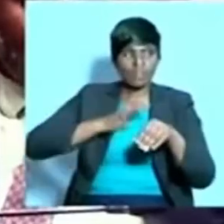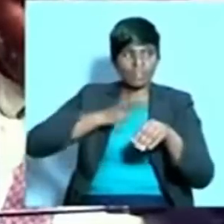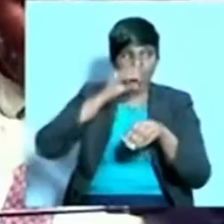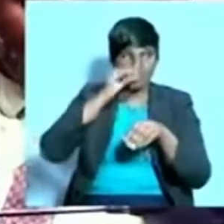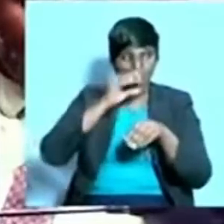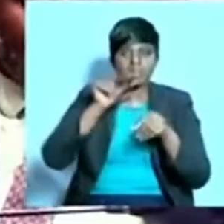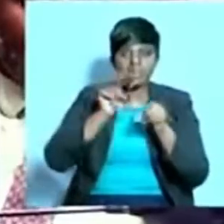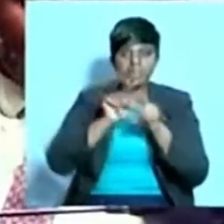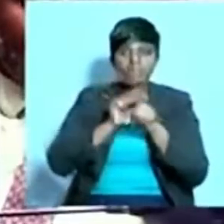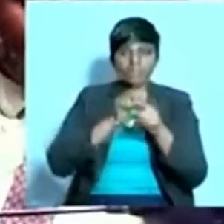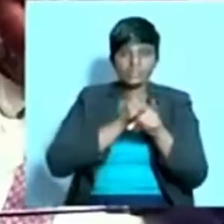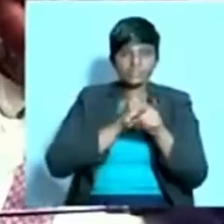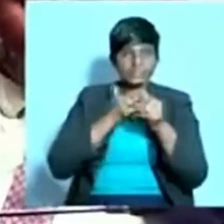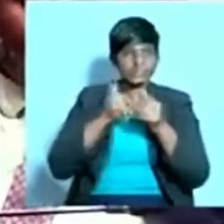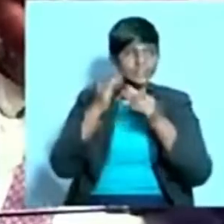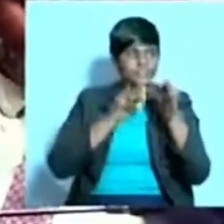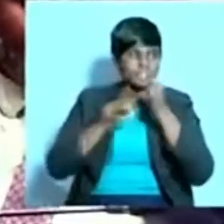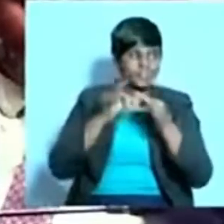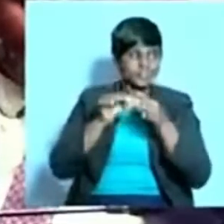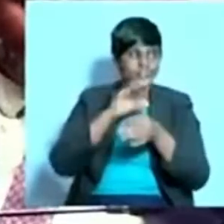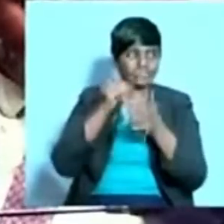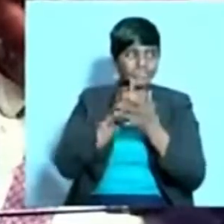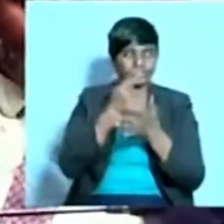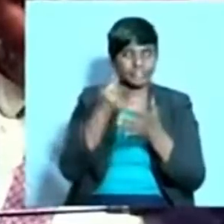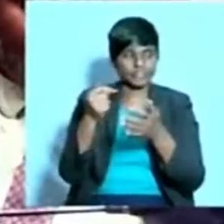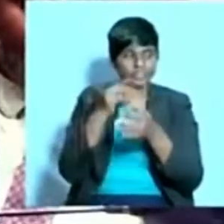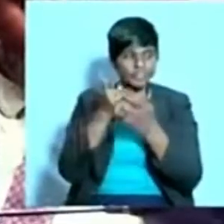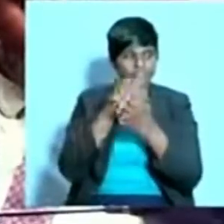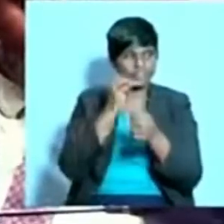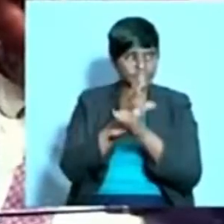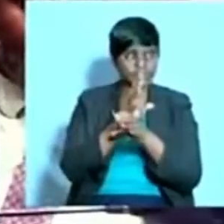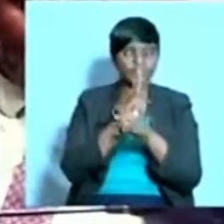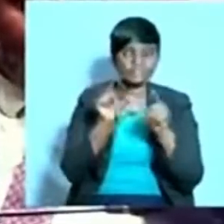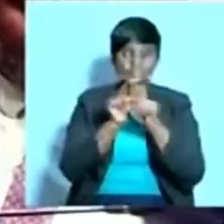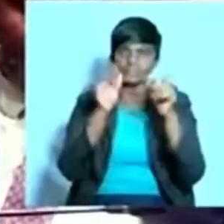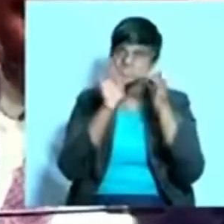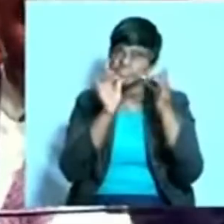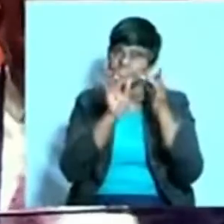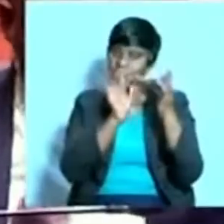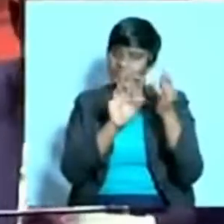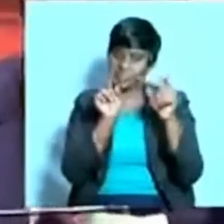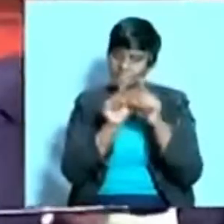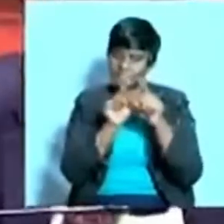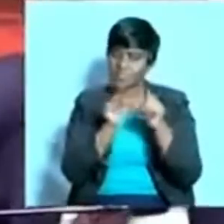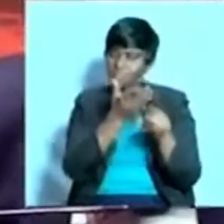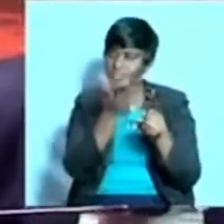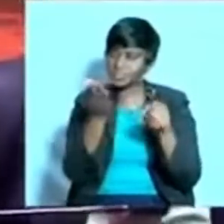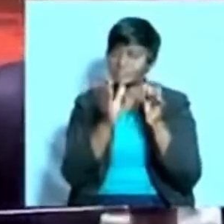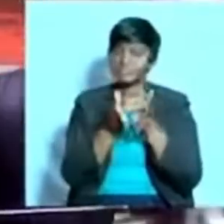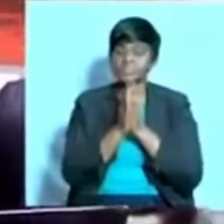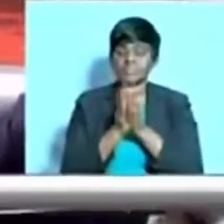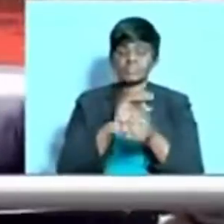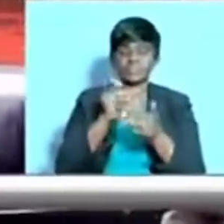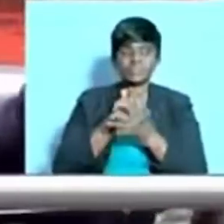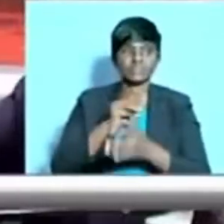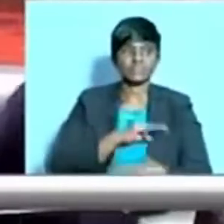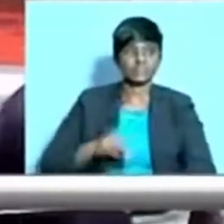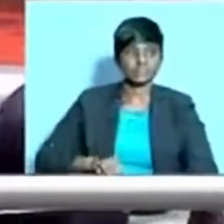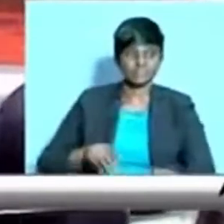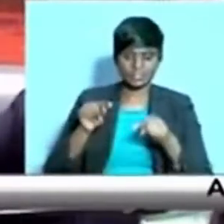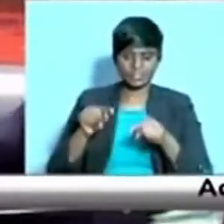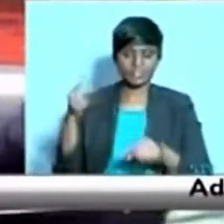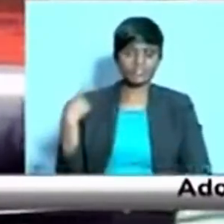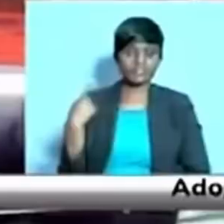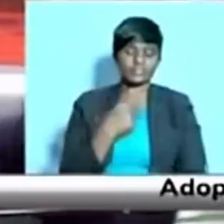Speaker, let me hasten to state that these tools are available online, and I therefore urge all members of this